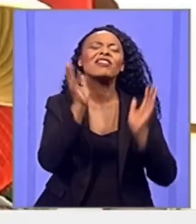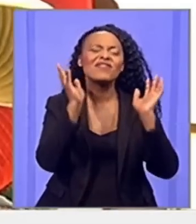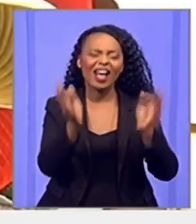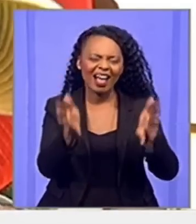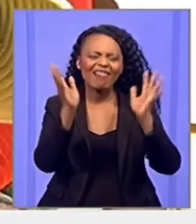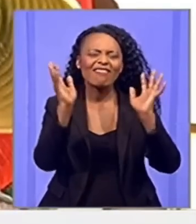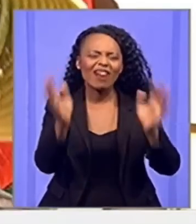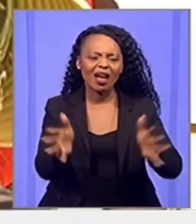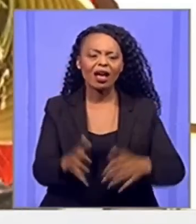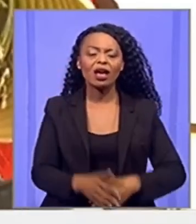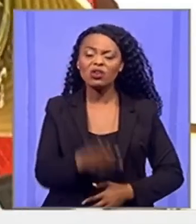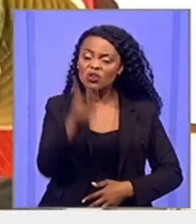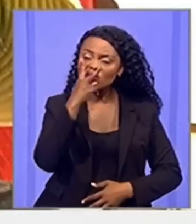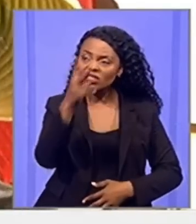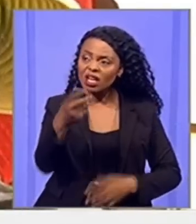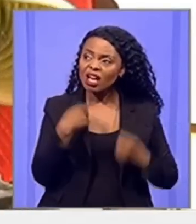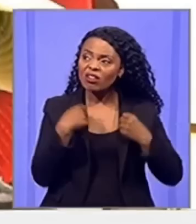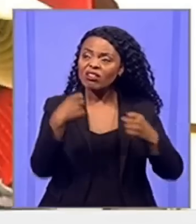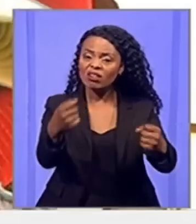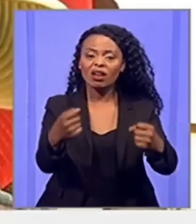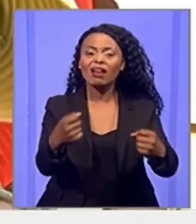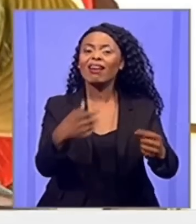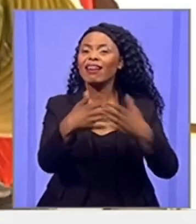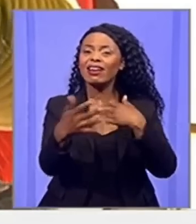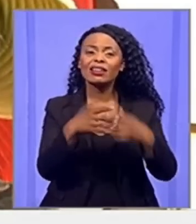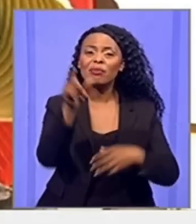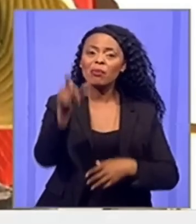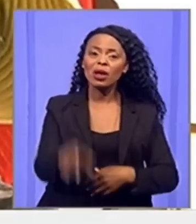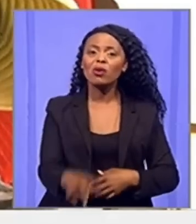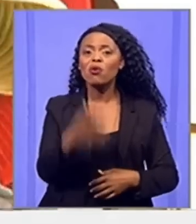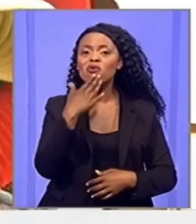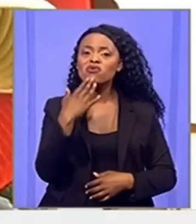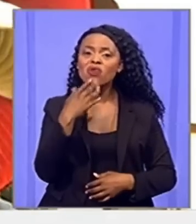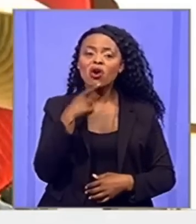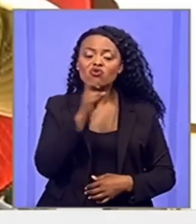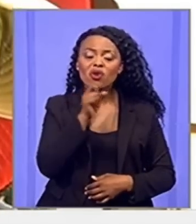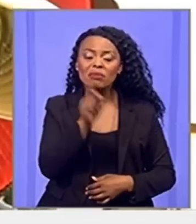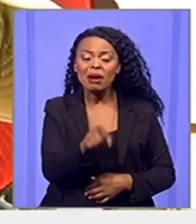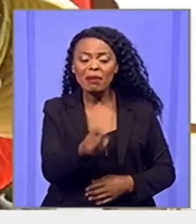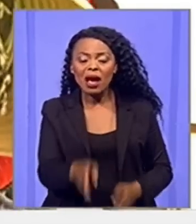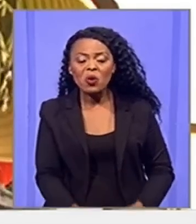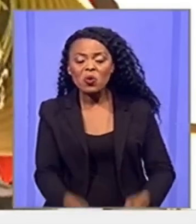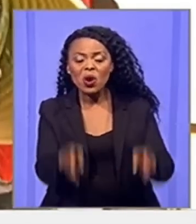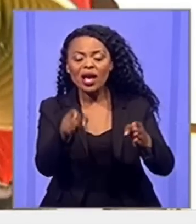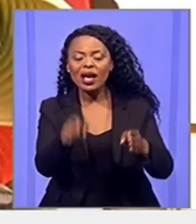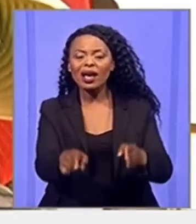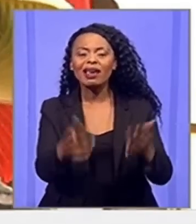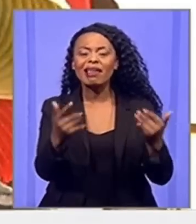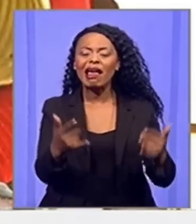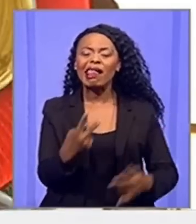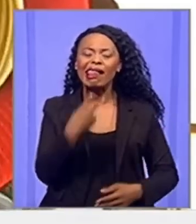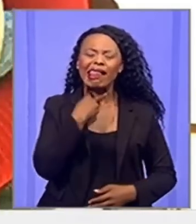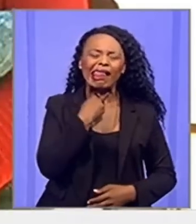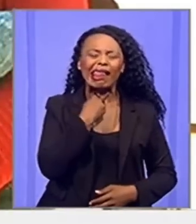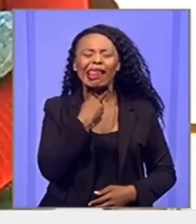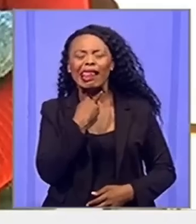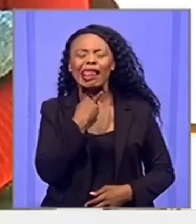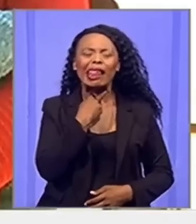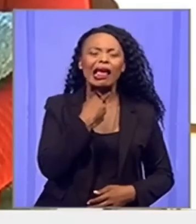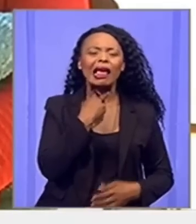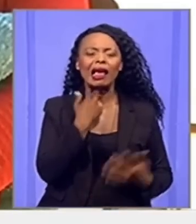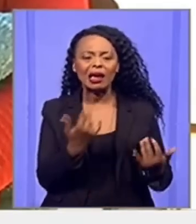gore motho e mongwe le mongwe ma phelago ka nako ya tokomorasi a go kgonege gore ka nako